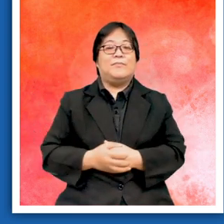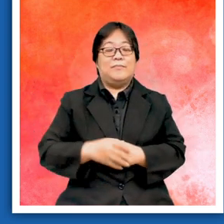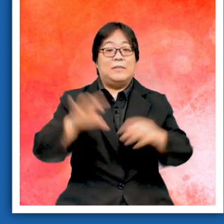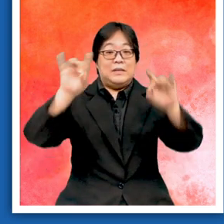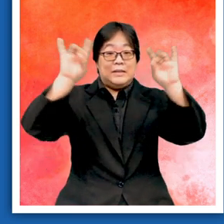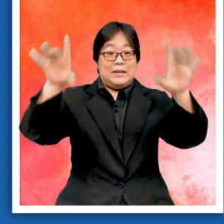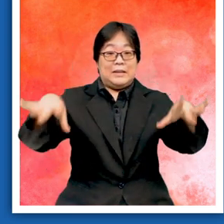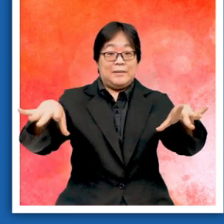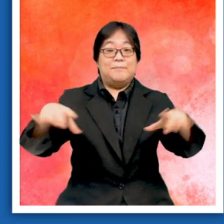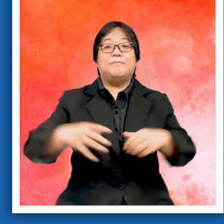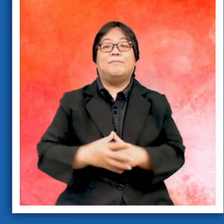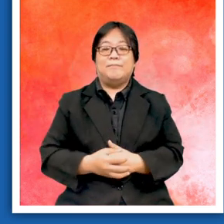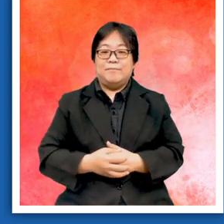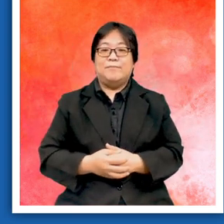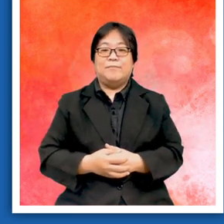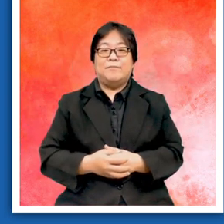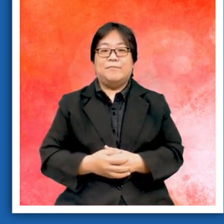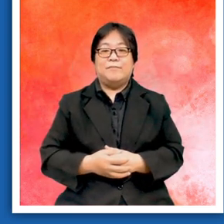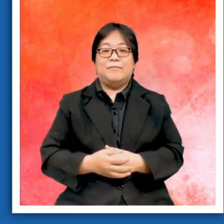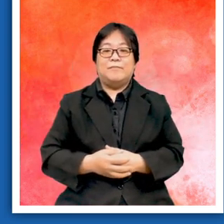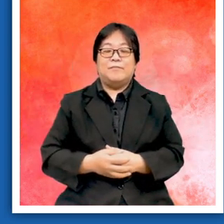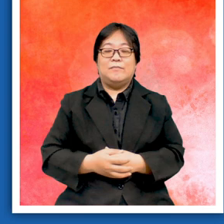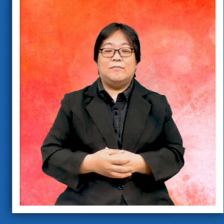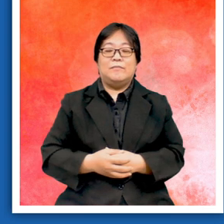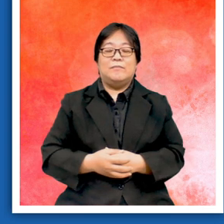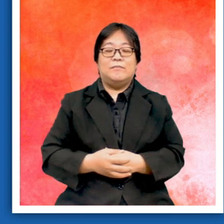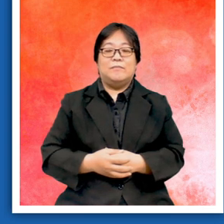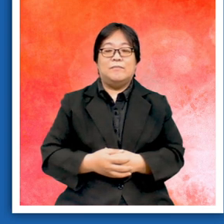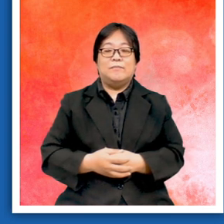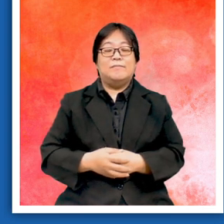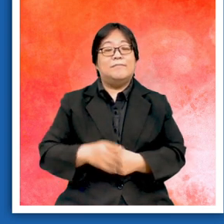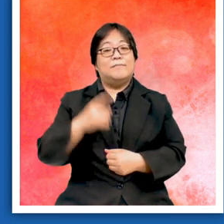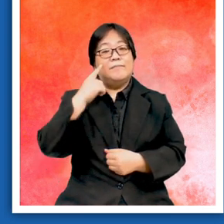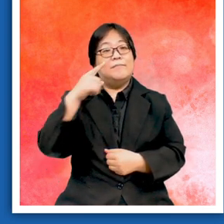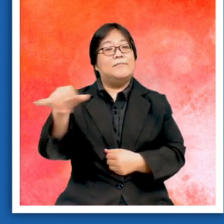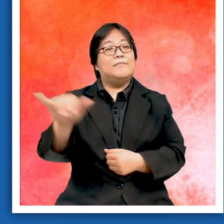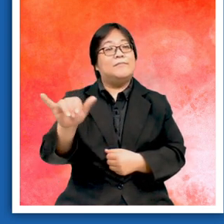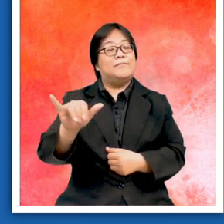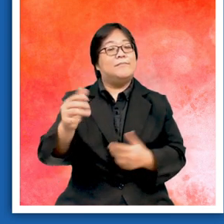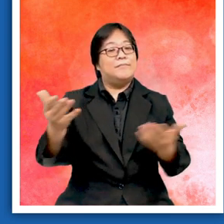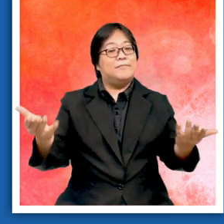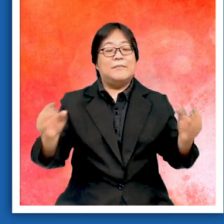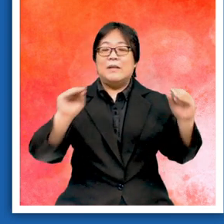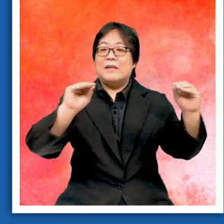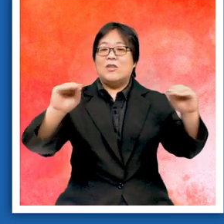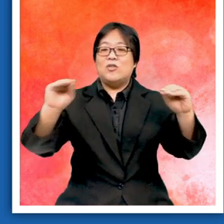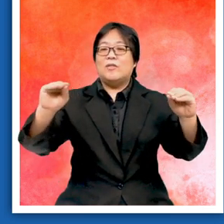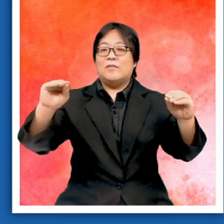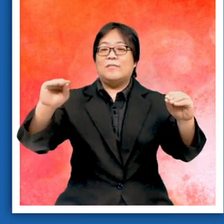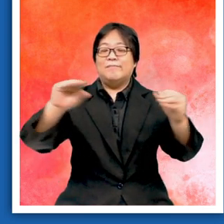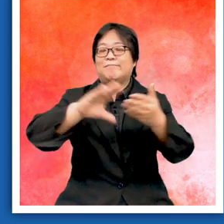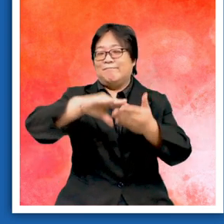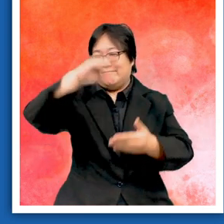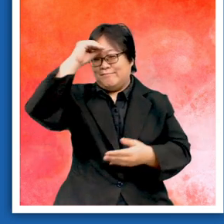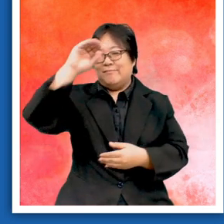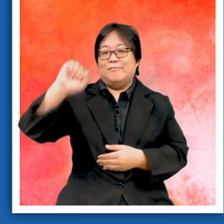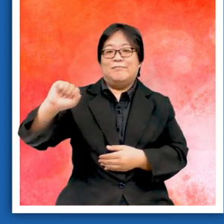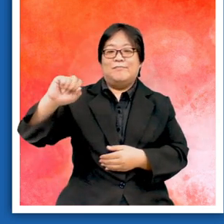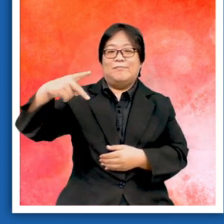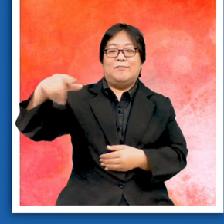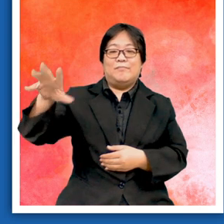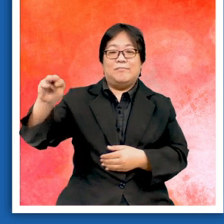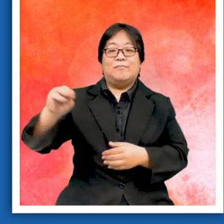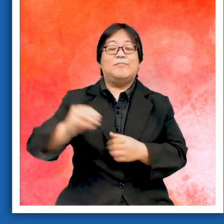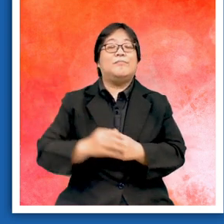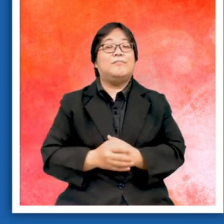exam. The appearance is more or less similar like the teaching and learning Spectrum. Remember,